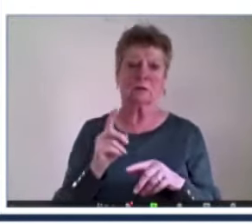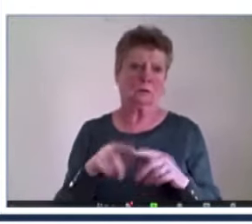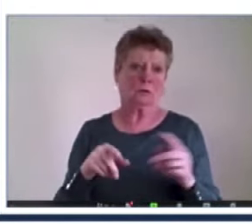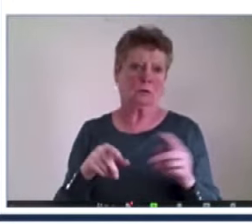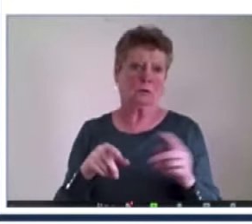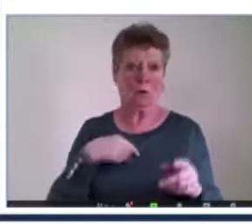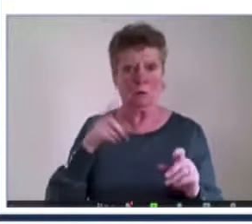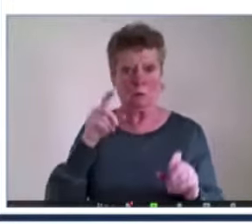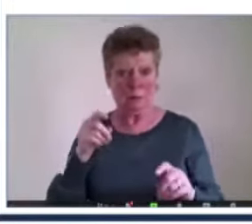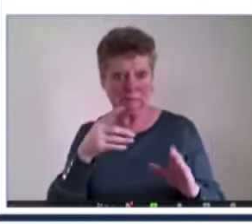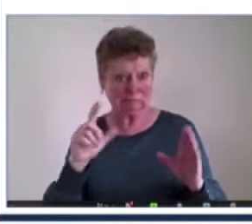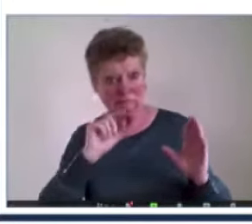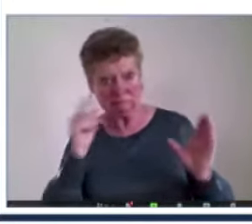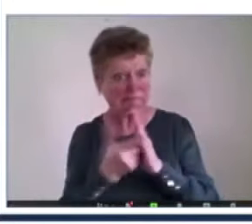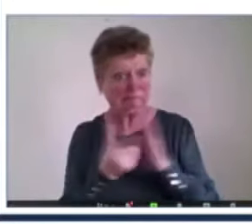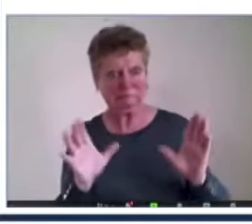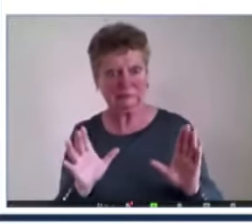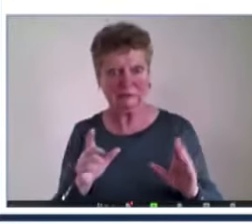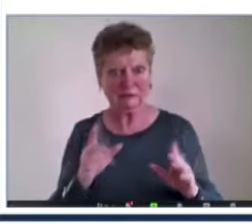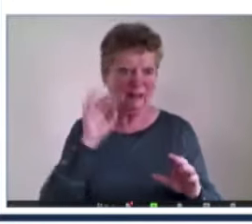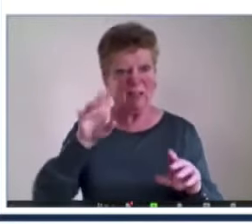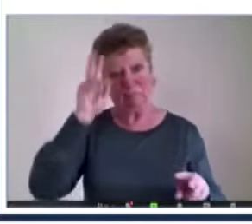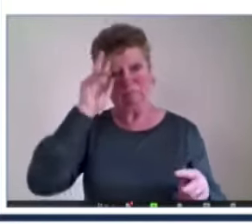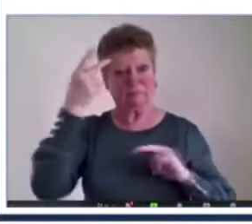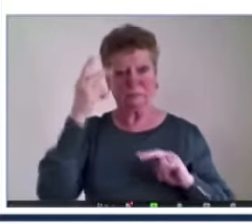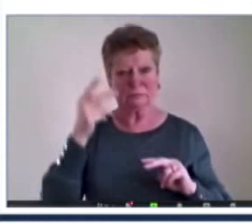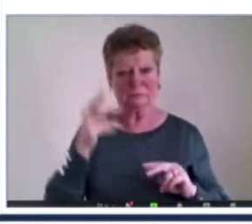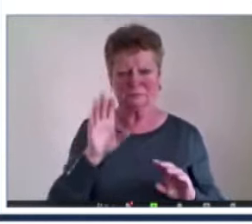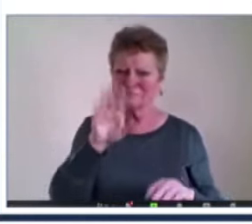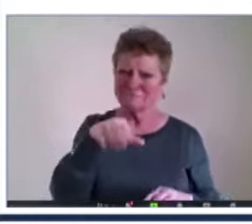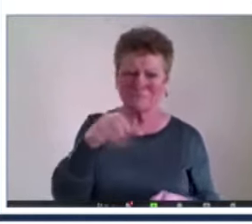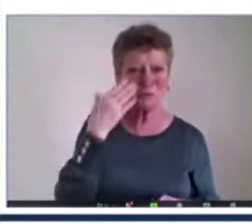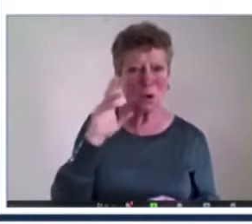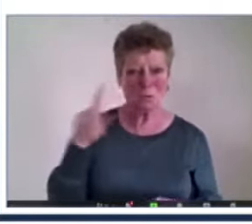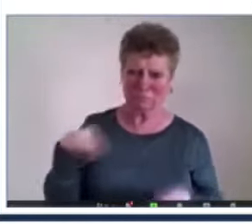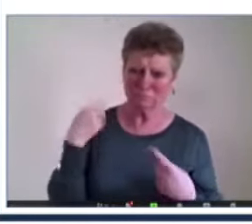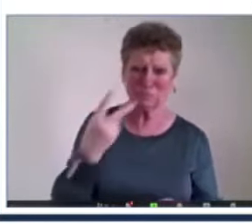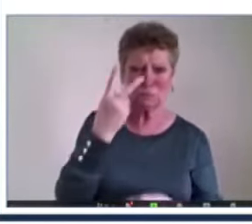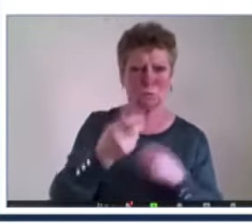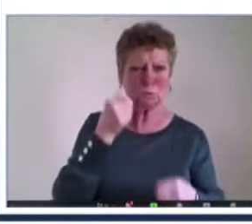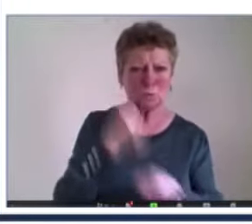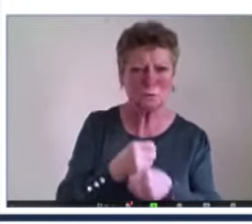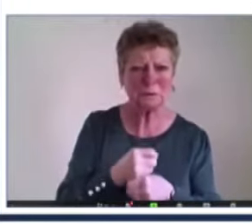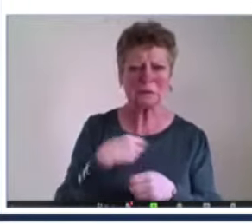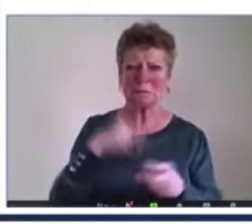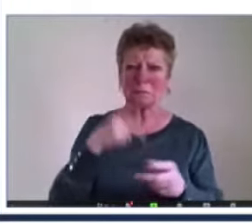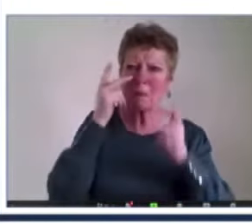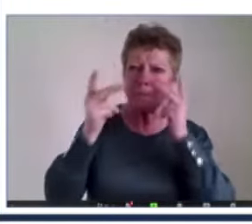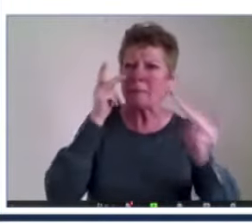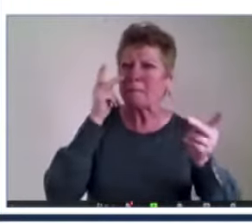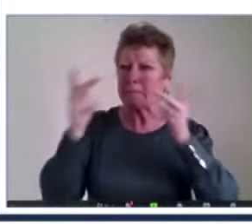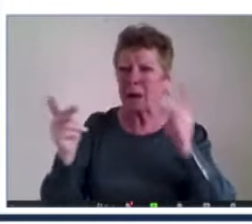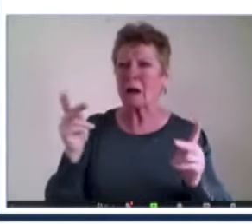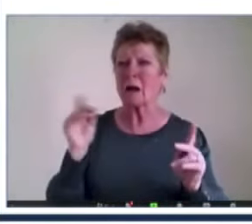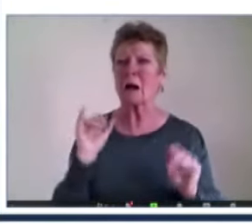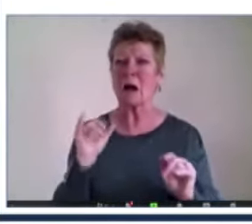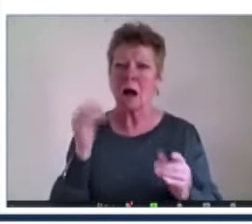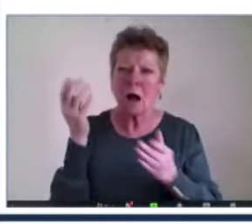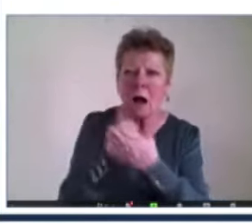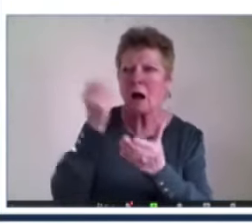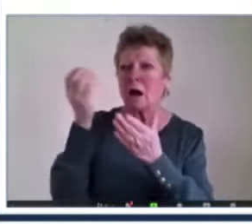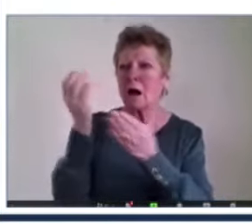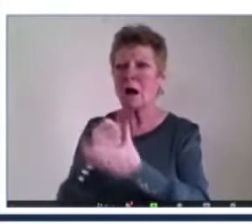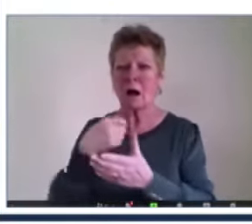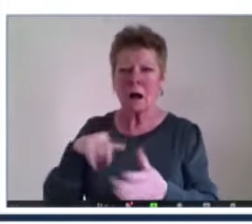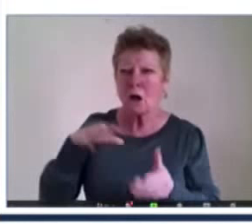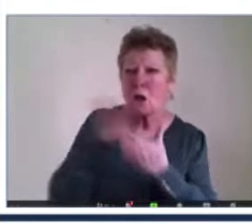for somebody doing the opposite. With 2 years of experience, with 2 years of knowledge, with 2 years of focus on the pandemic and